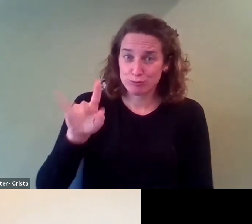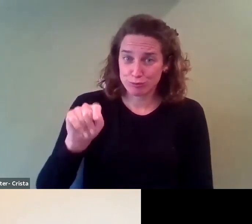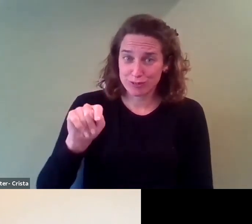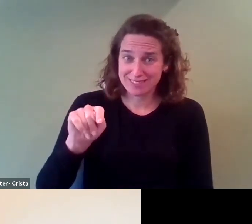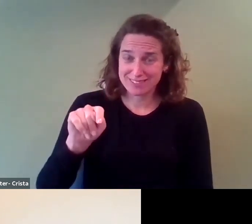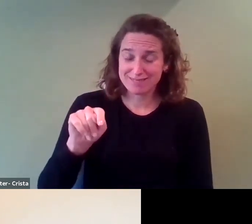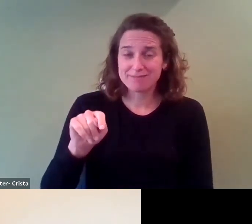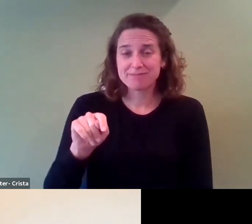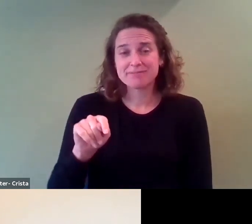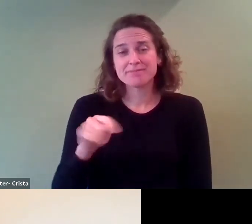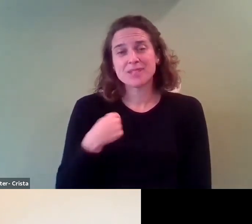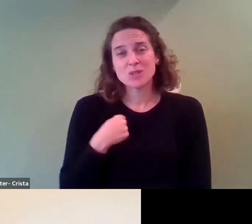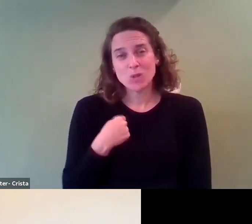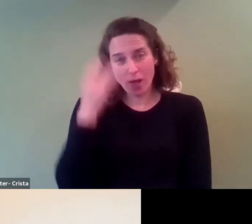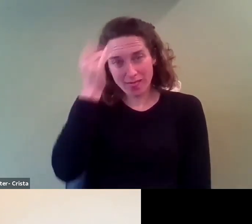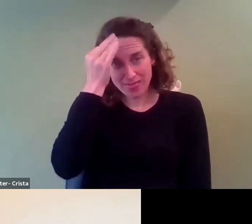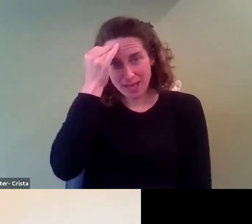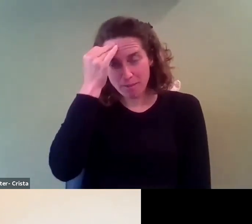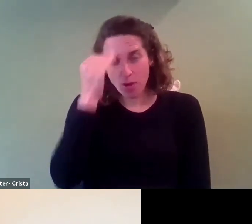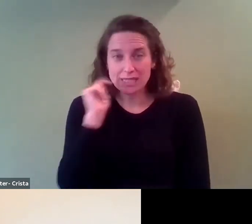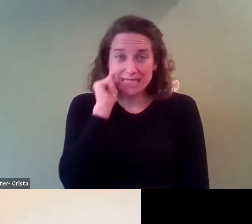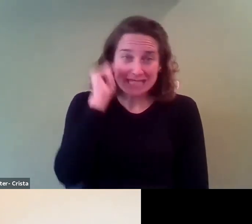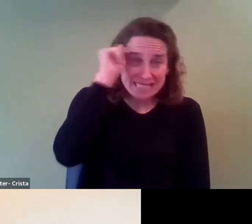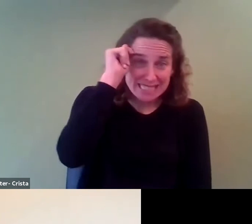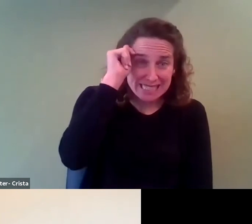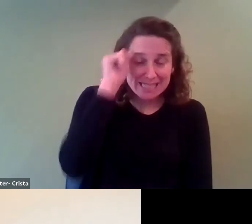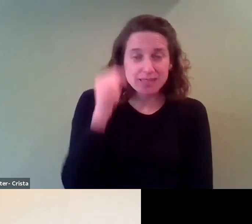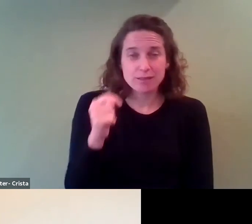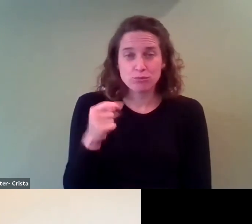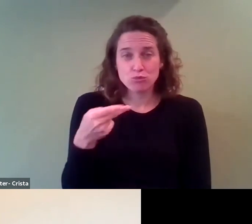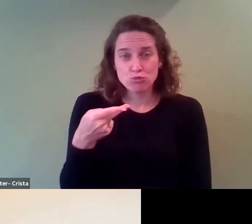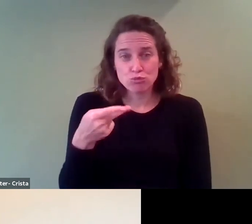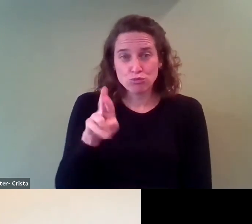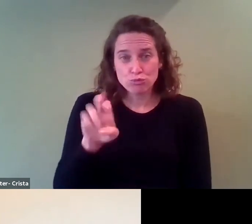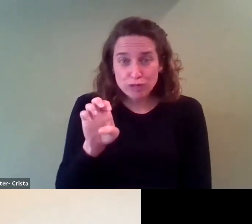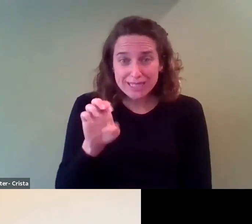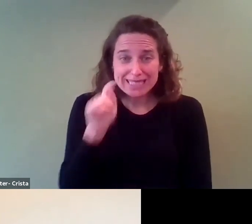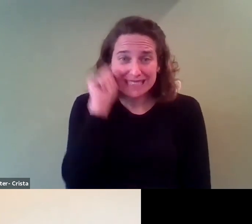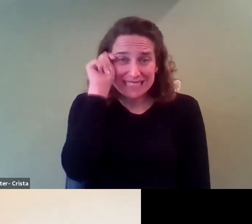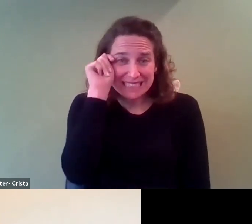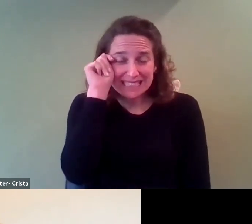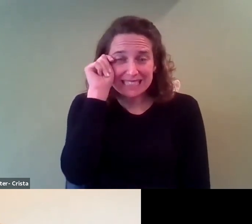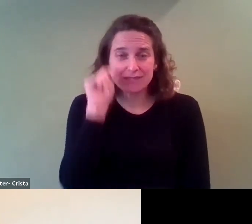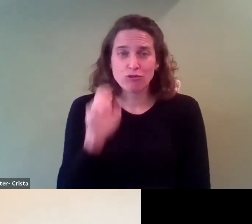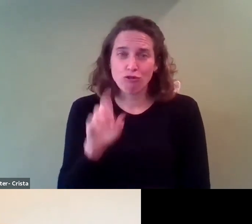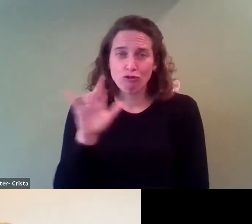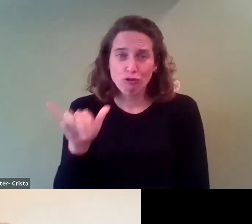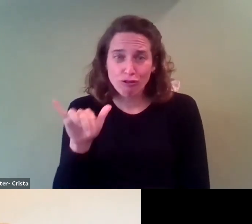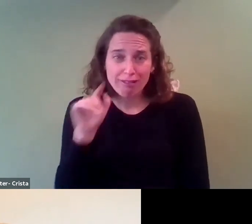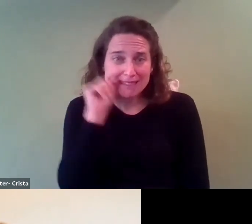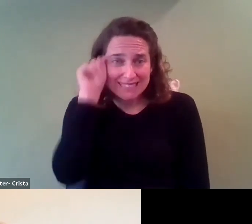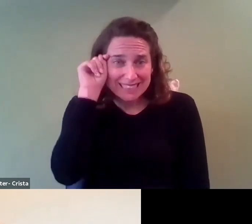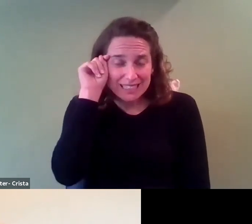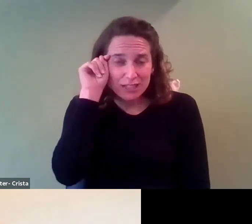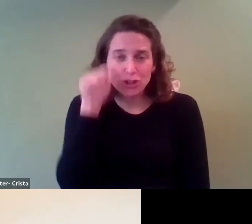with preteens, early teens, and teenagers is that they are intensely focused